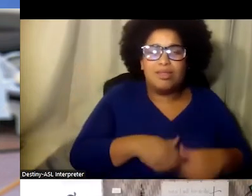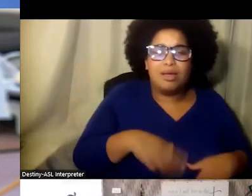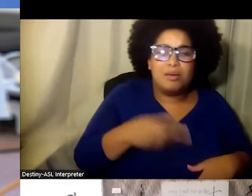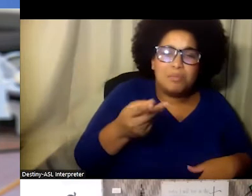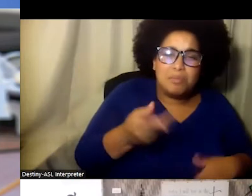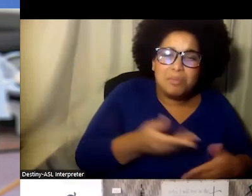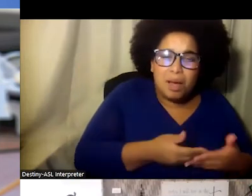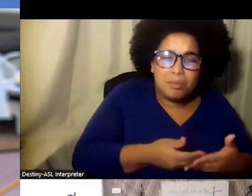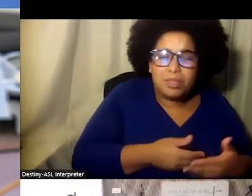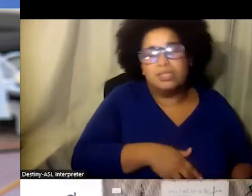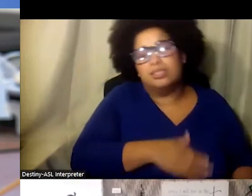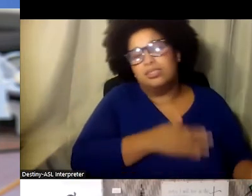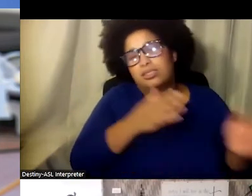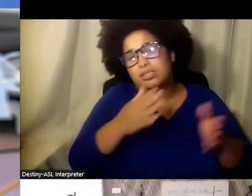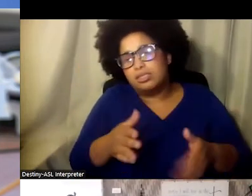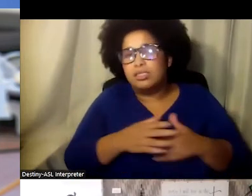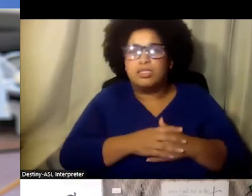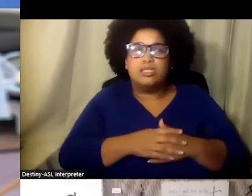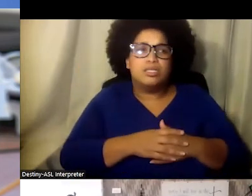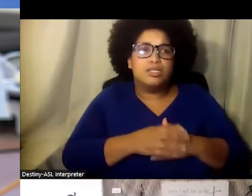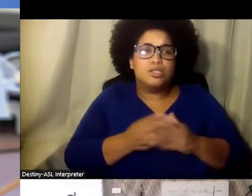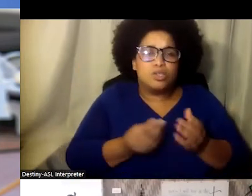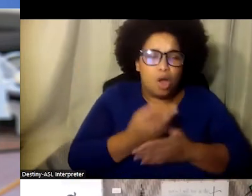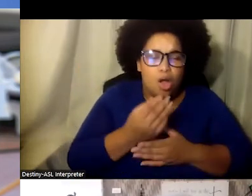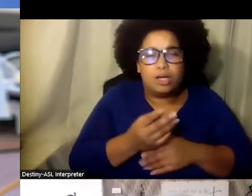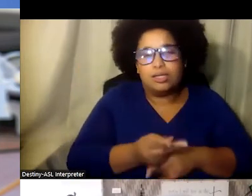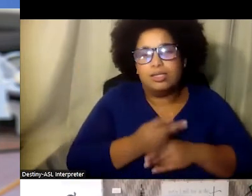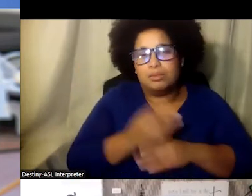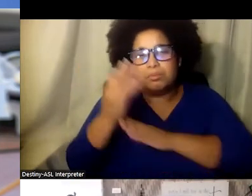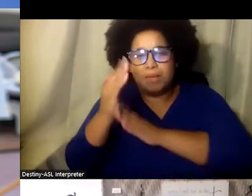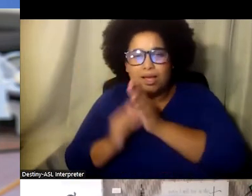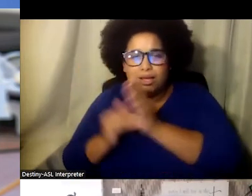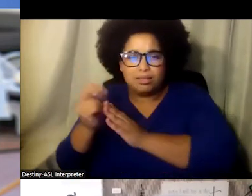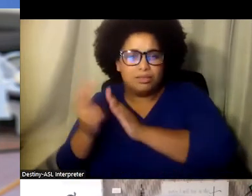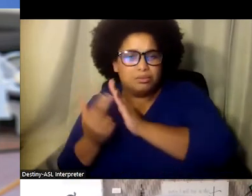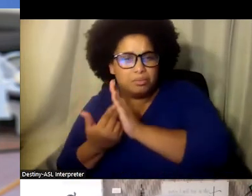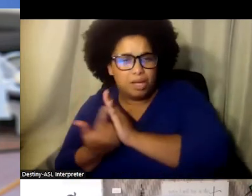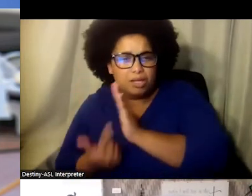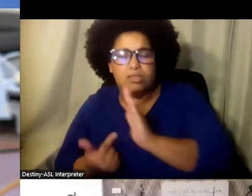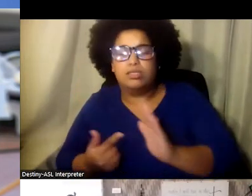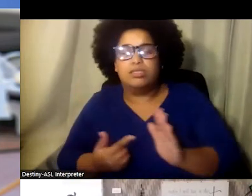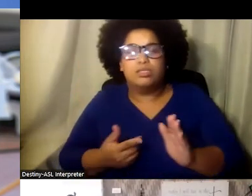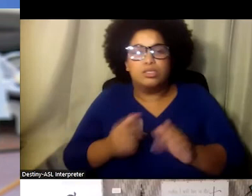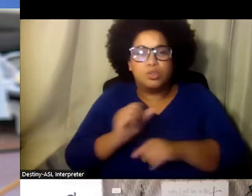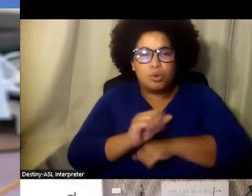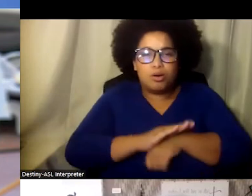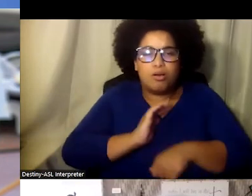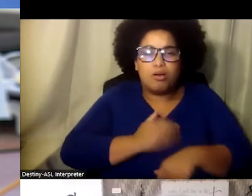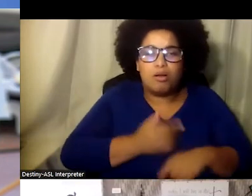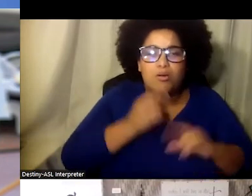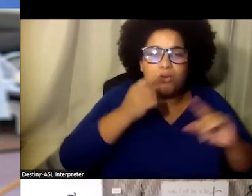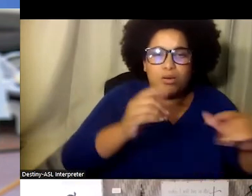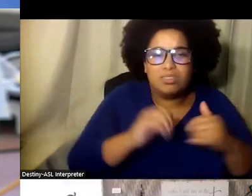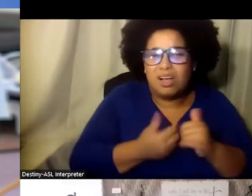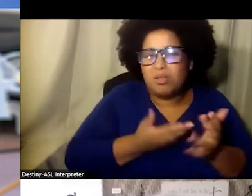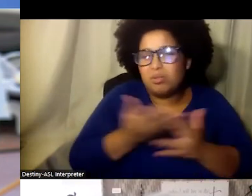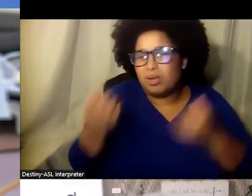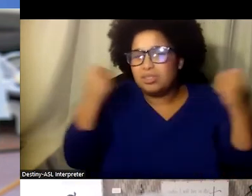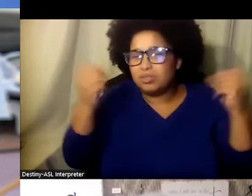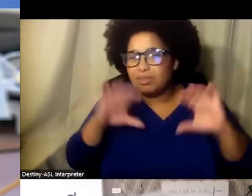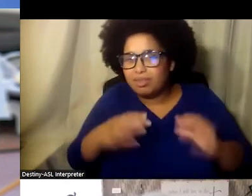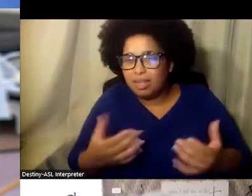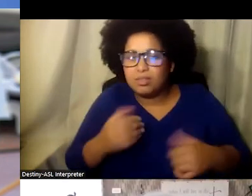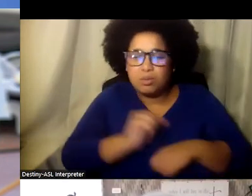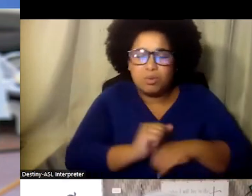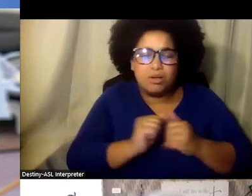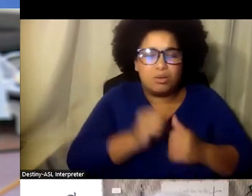gardening. We do that by creating opportunities to build friendships and work on our goals, whether through exercise classes or working with our physical